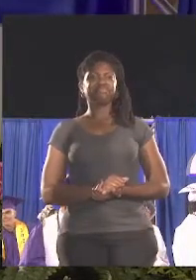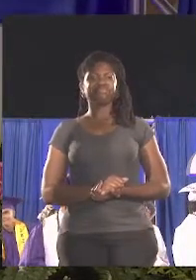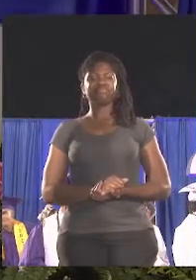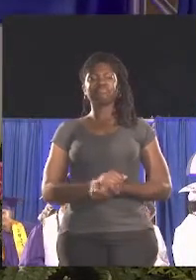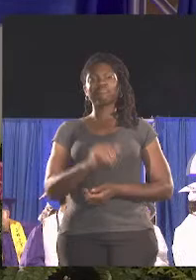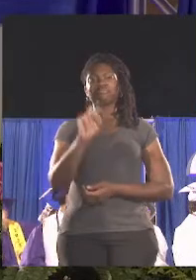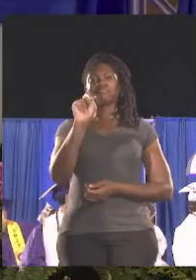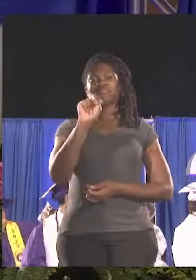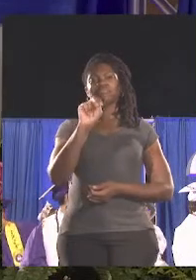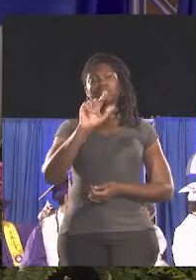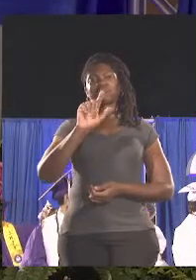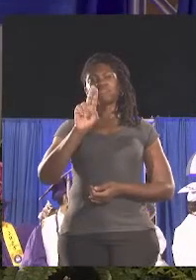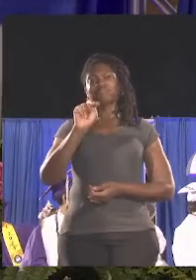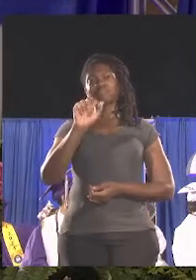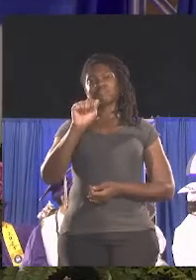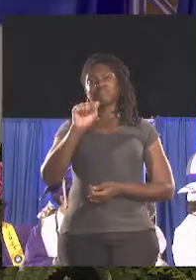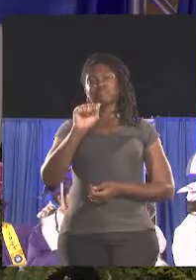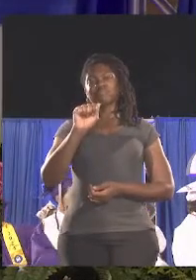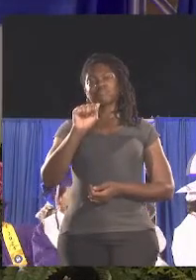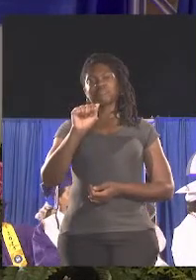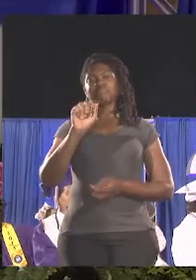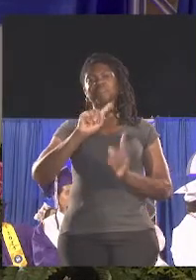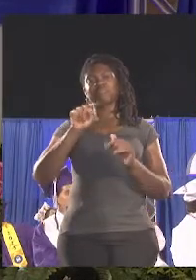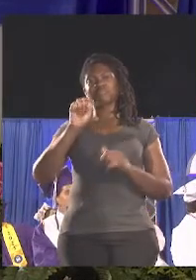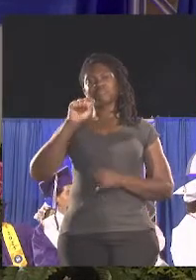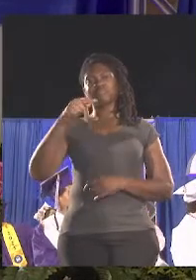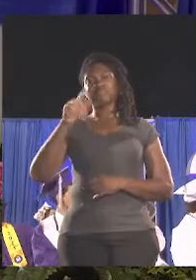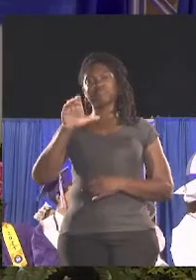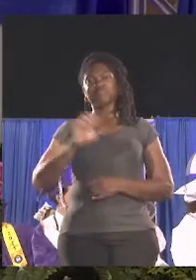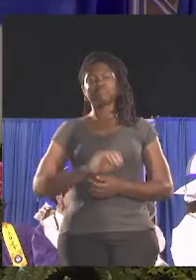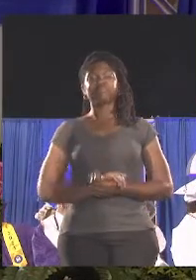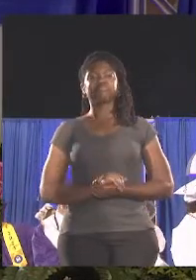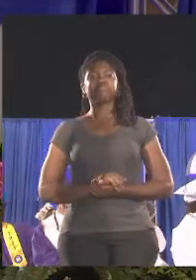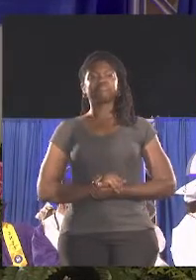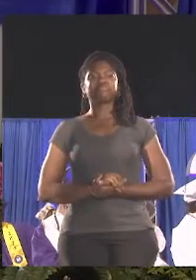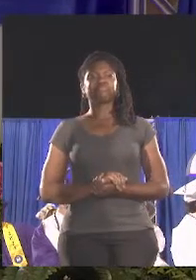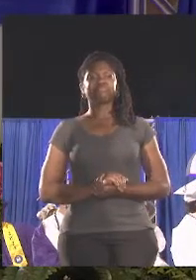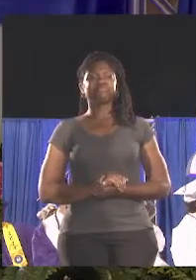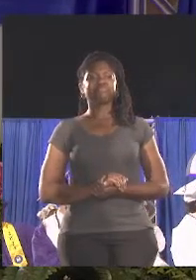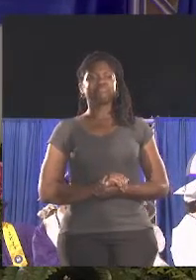Nathan B. Luna, St. Philip's College.